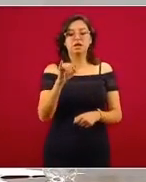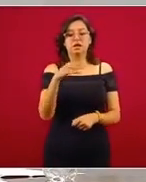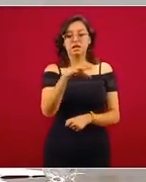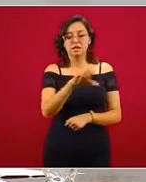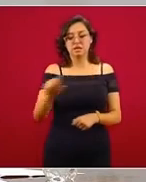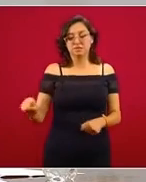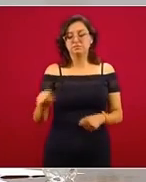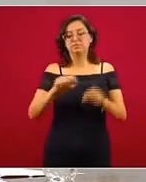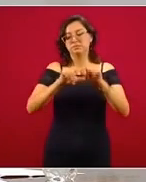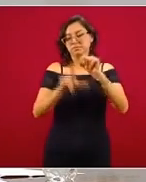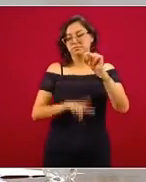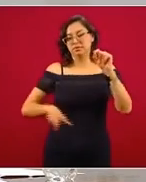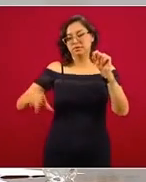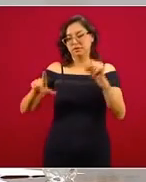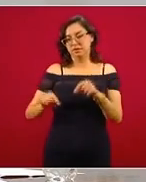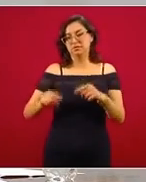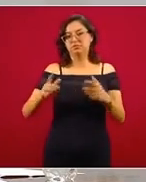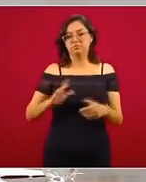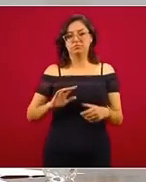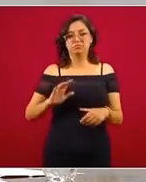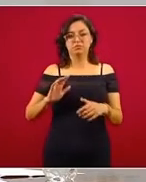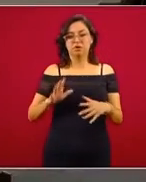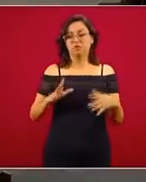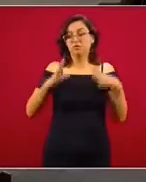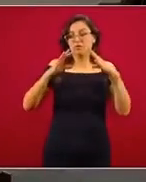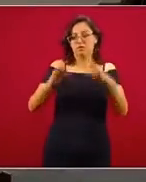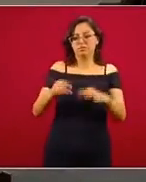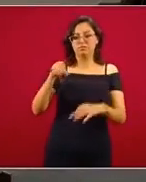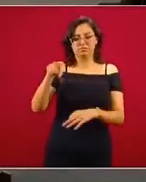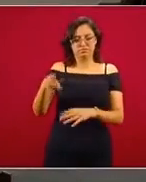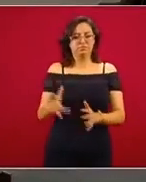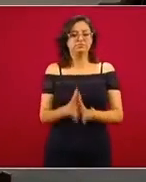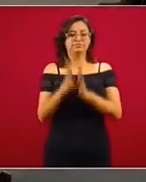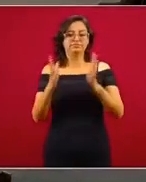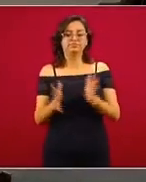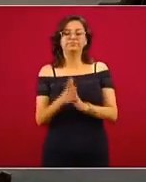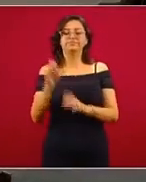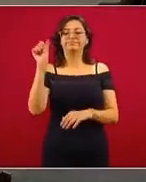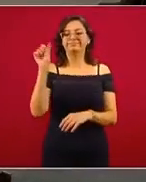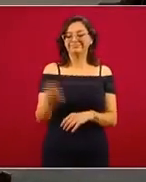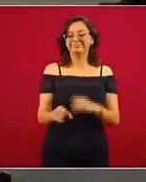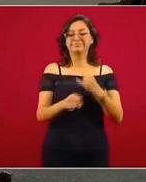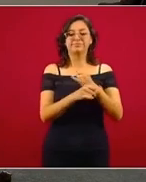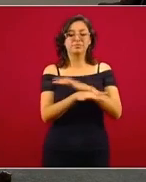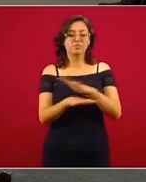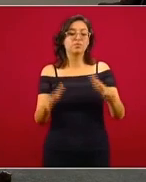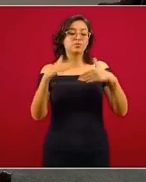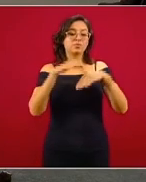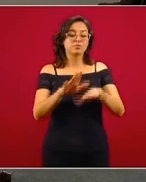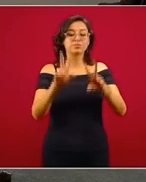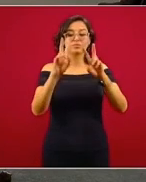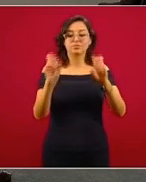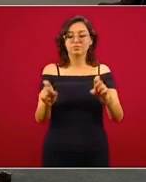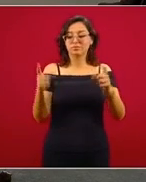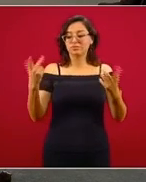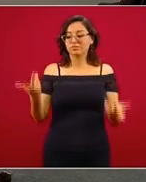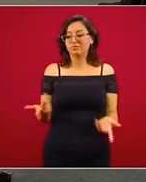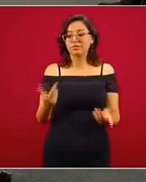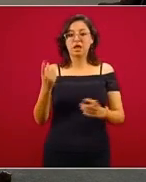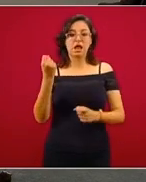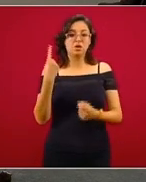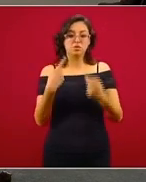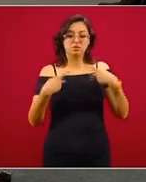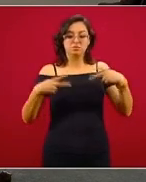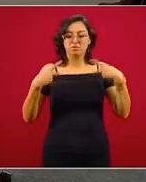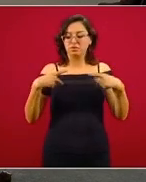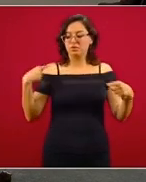Mexicano del Seguro Social. and she Hoy nos va also a comentar helped precisamente de build the esta first inquietud que ha habido en los um, últimos pocos